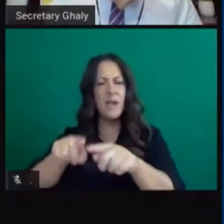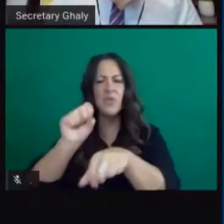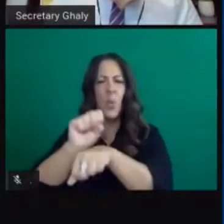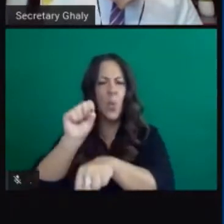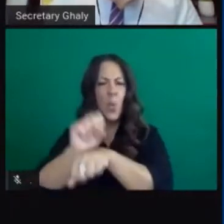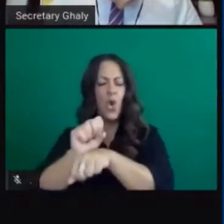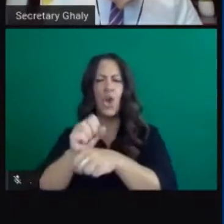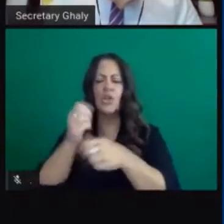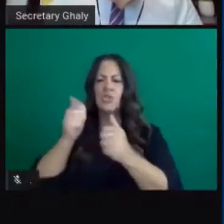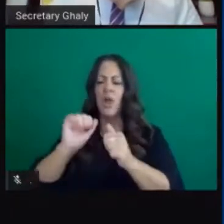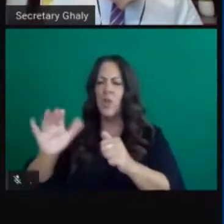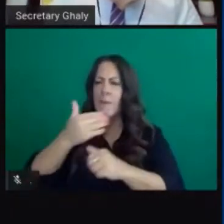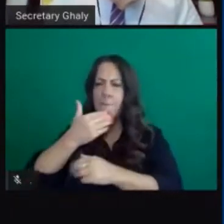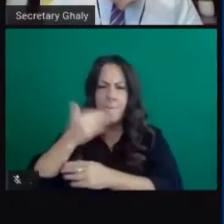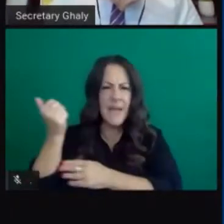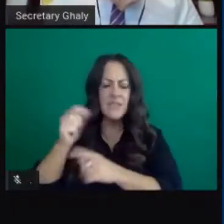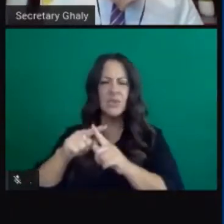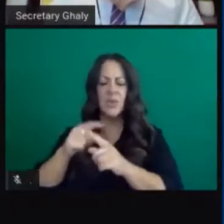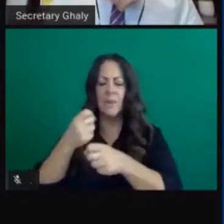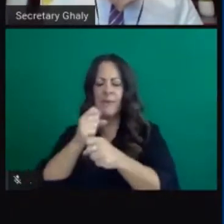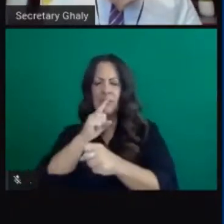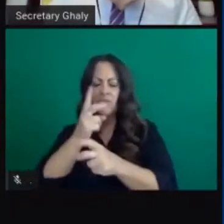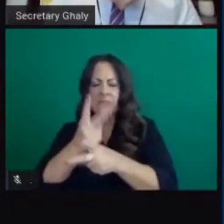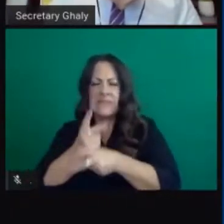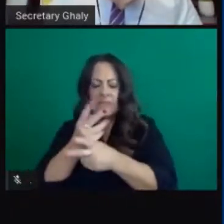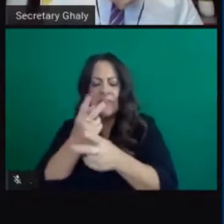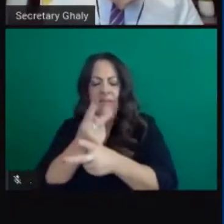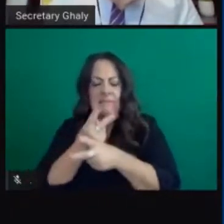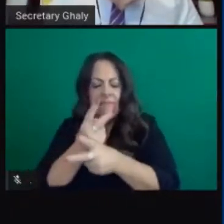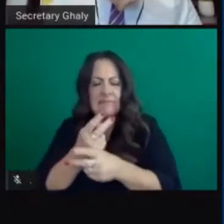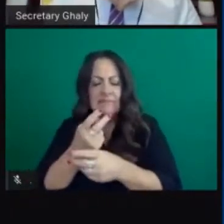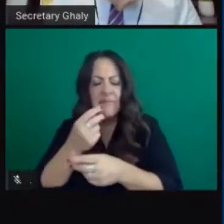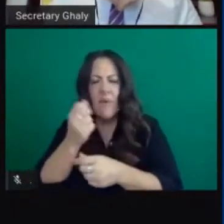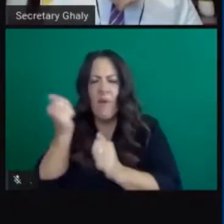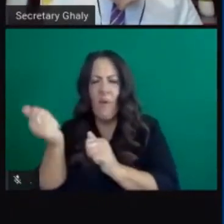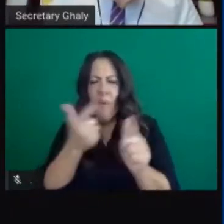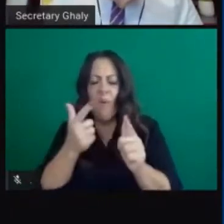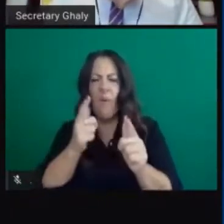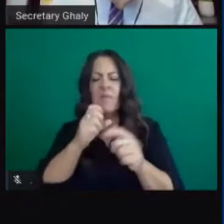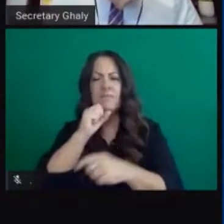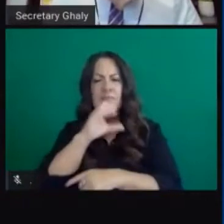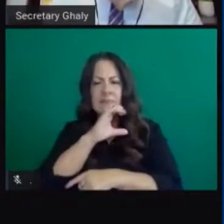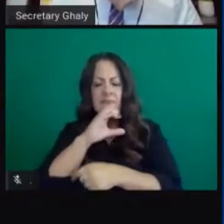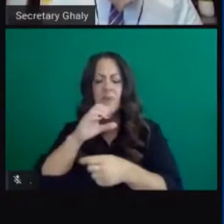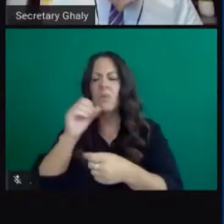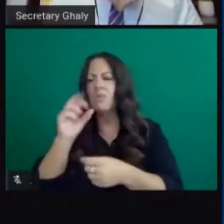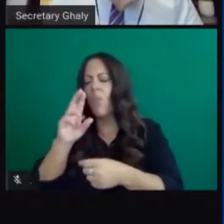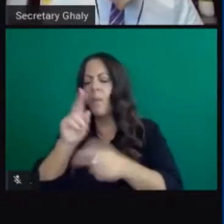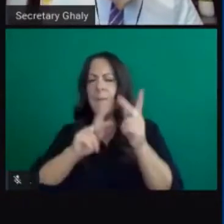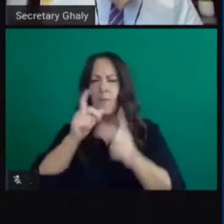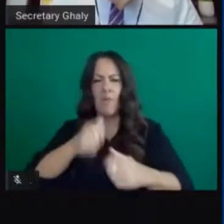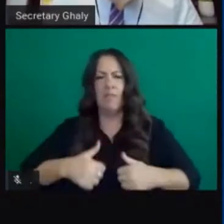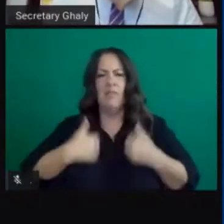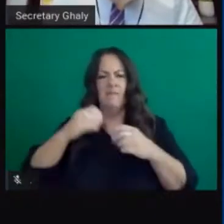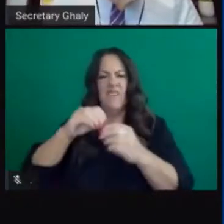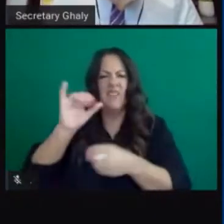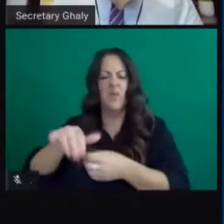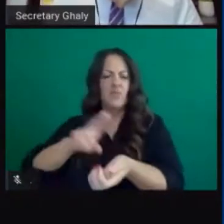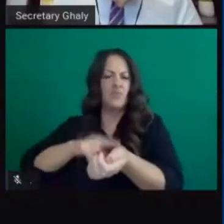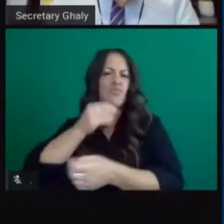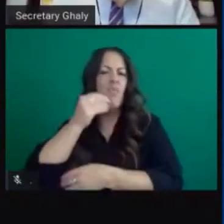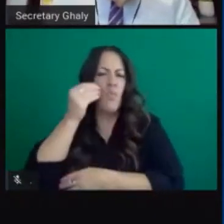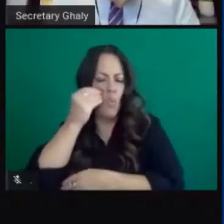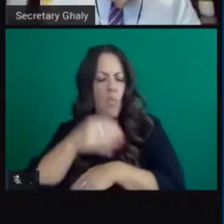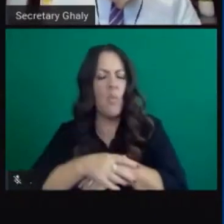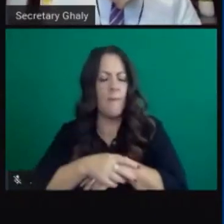to improve the conditions for residents and face COVID-19 squarely and try to improve our outcomes.